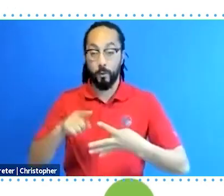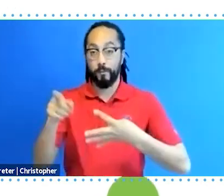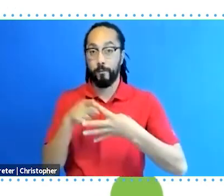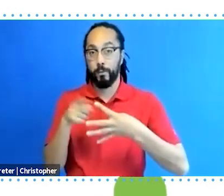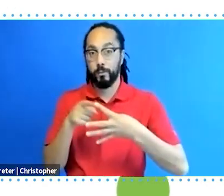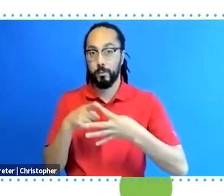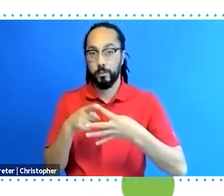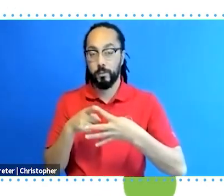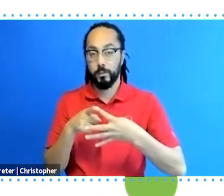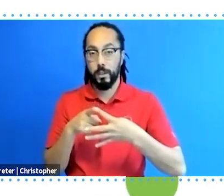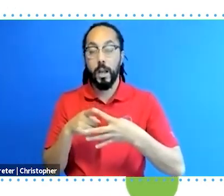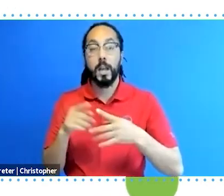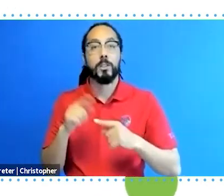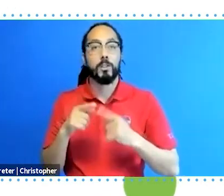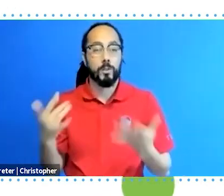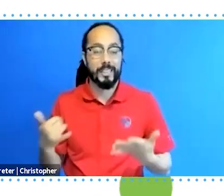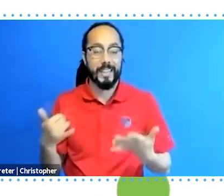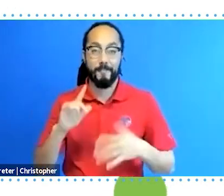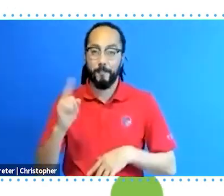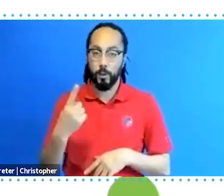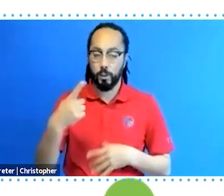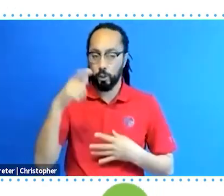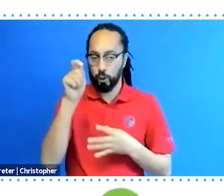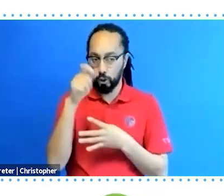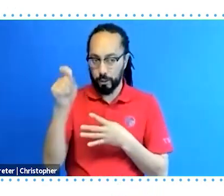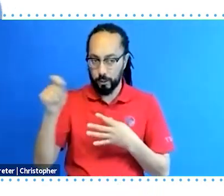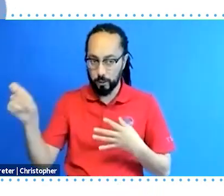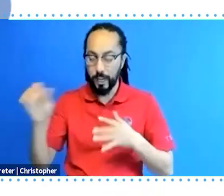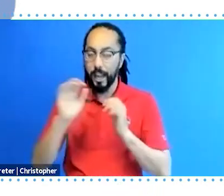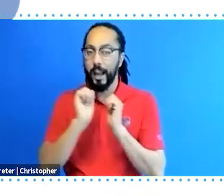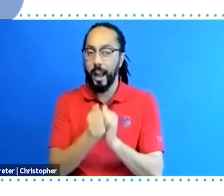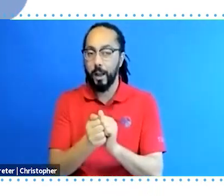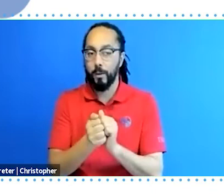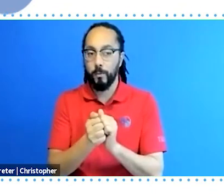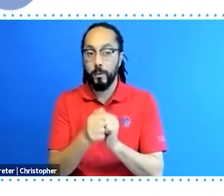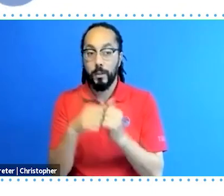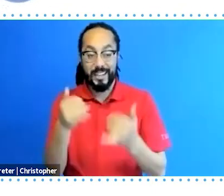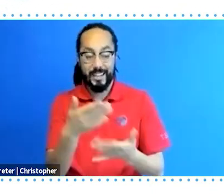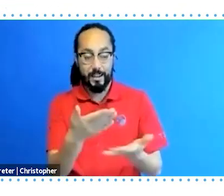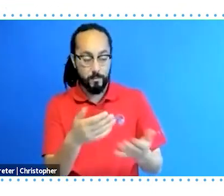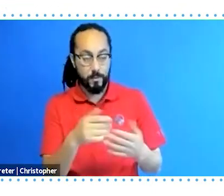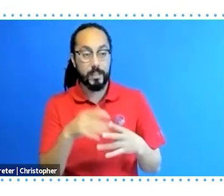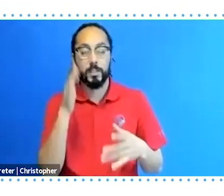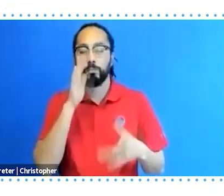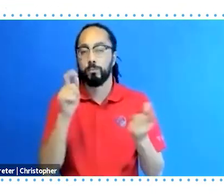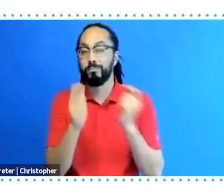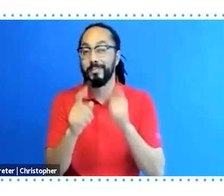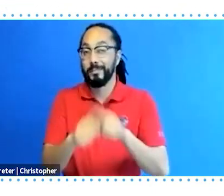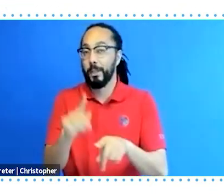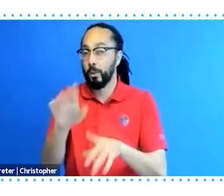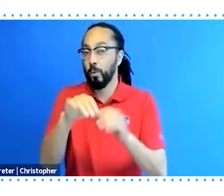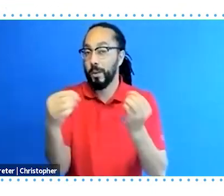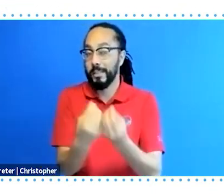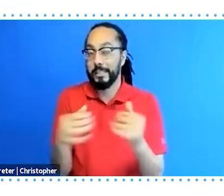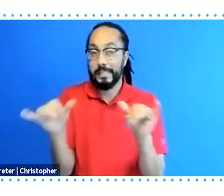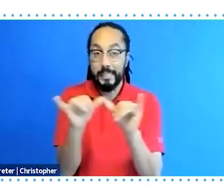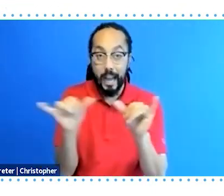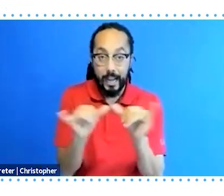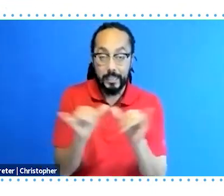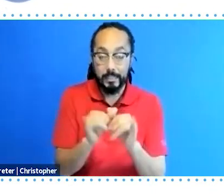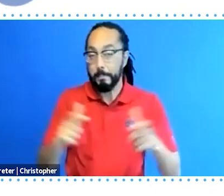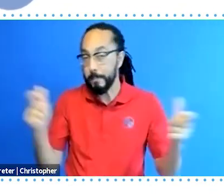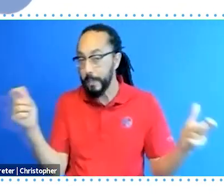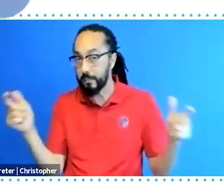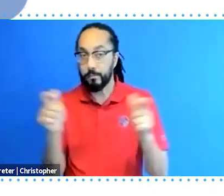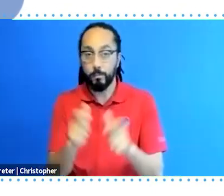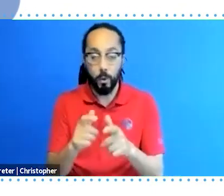first bucket. Now let's look at some of those potential mechanisms. And this is going to be change also from the size of your organization, the structure, the